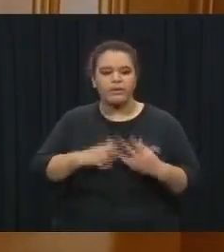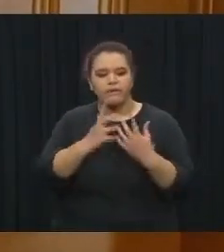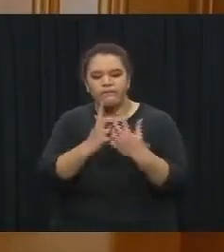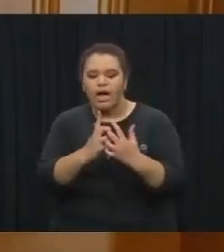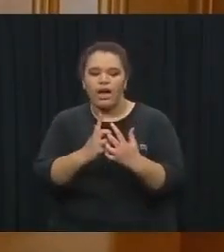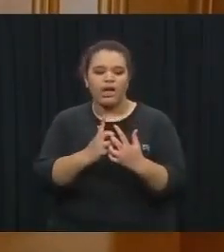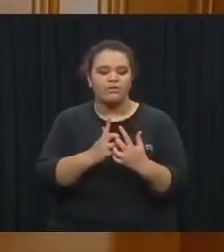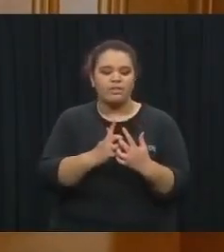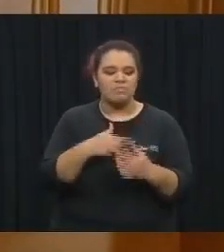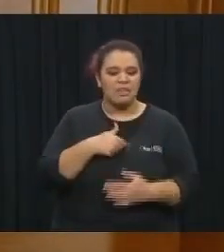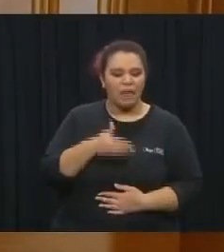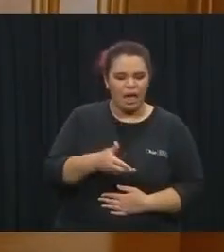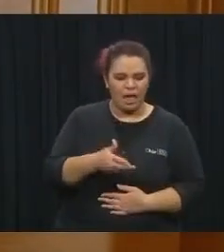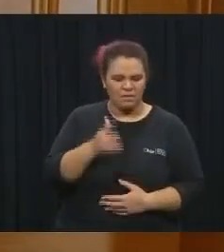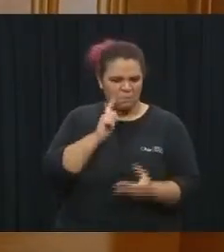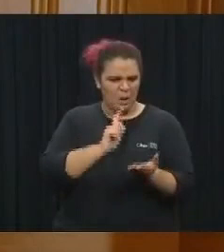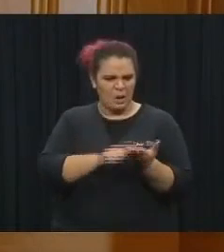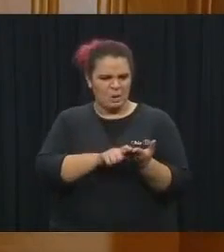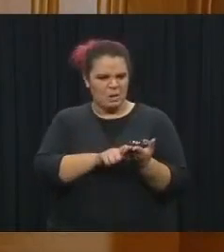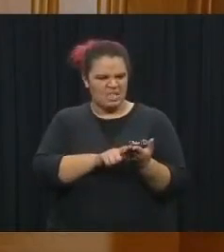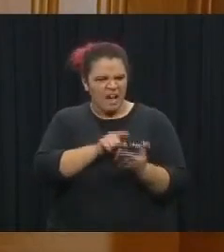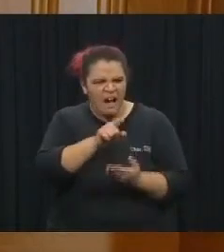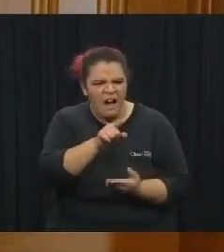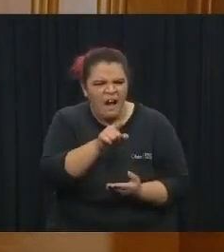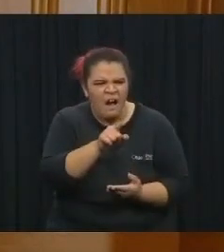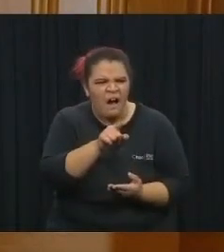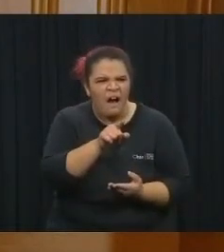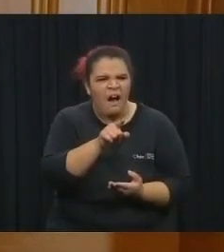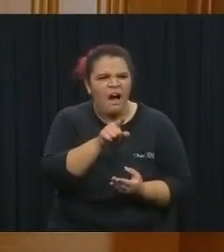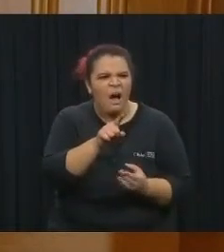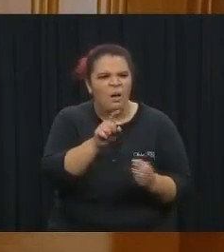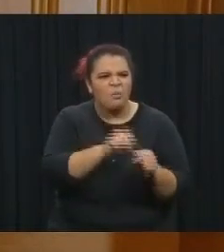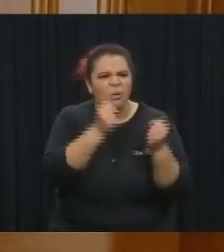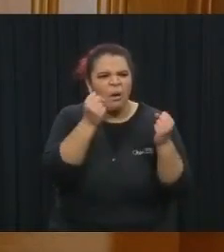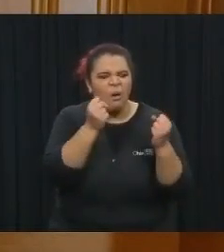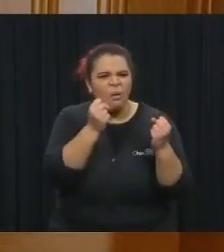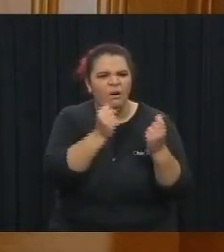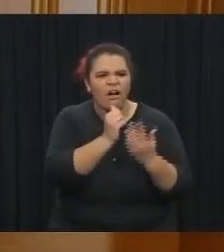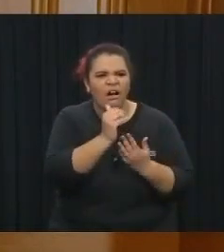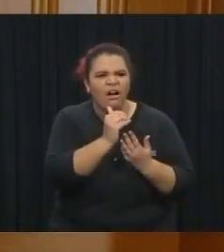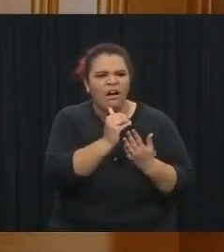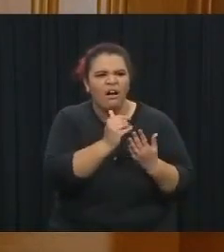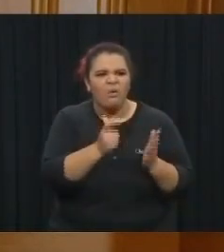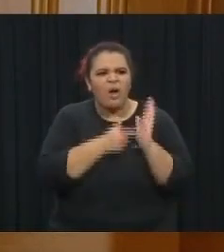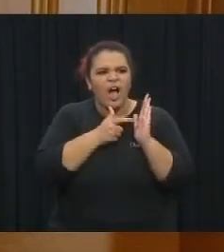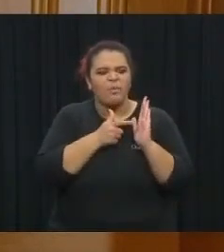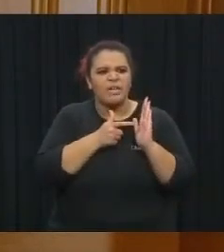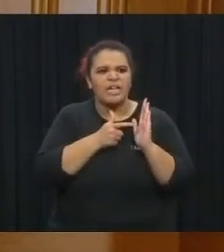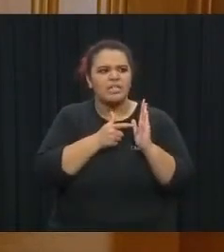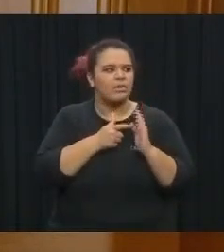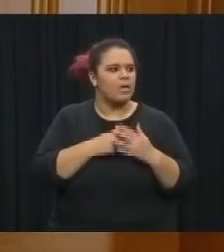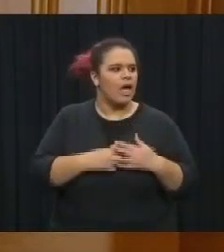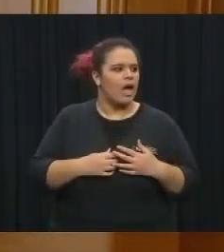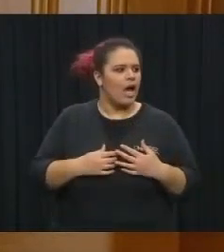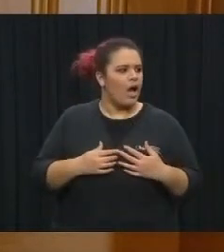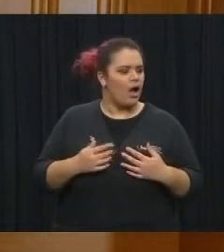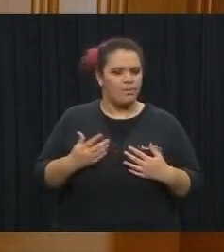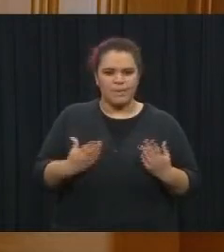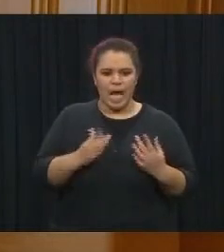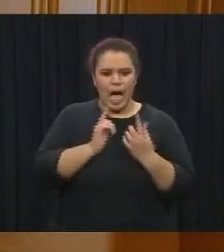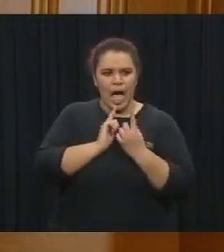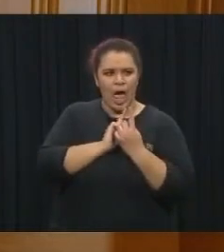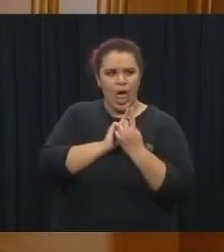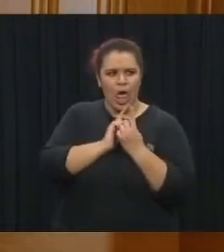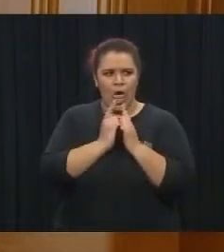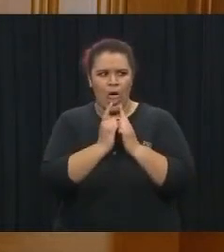state, but I see a violation, I'm too close to those people who are on the line with me, who do I call? Is that the health department? Do I call